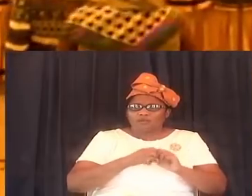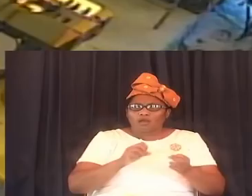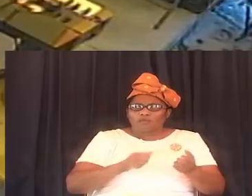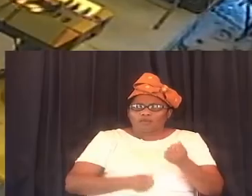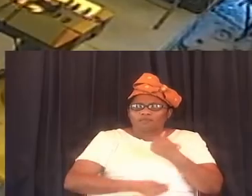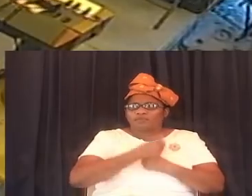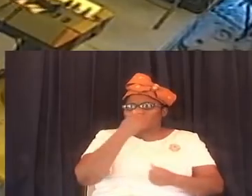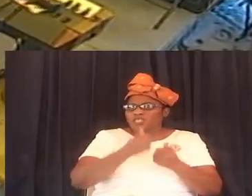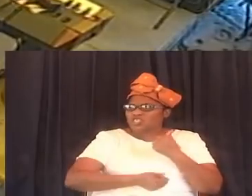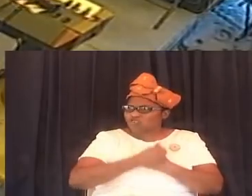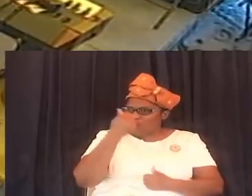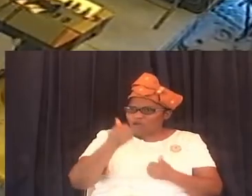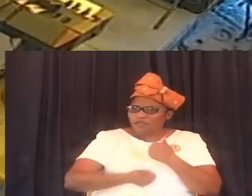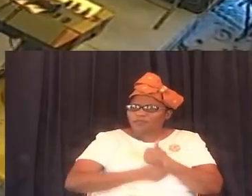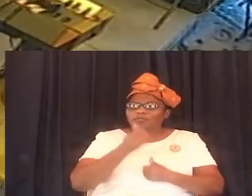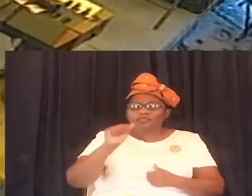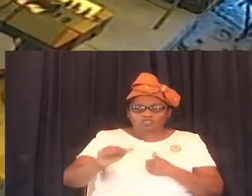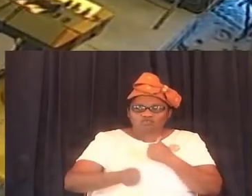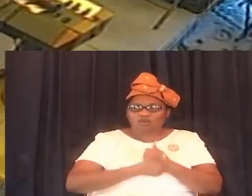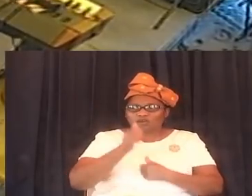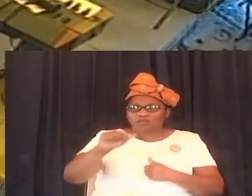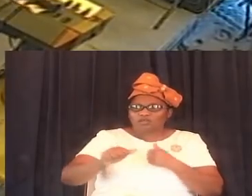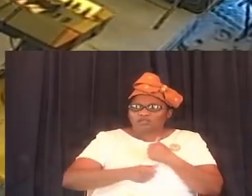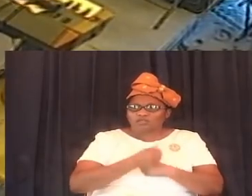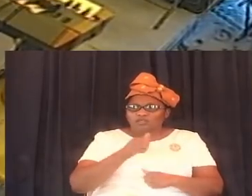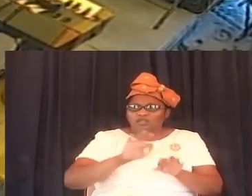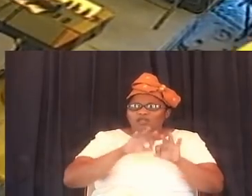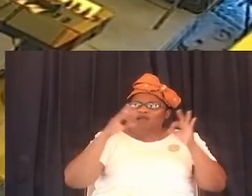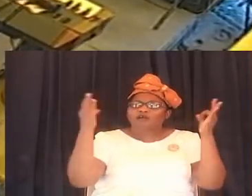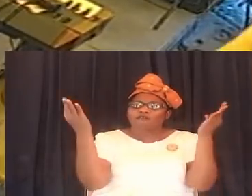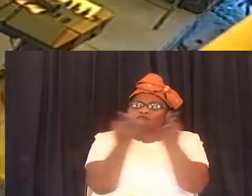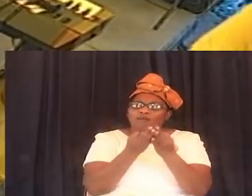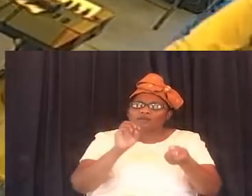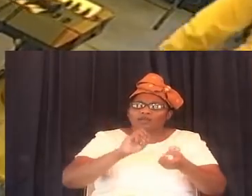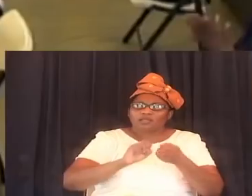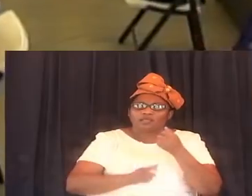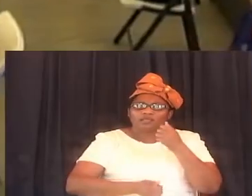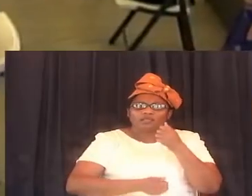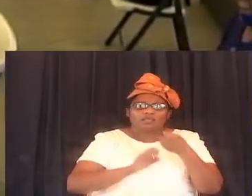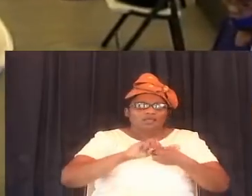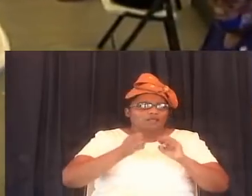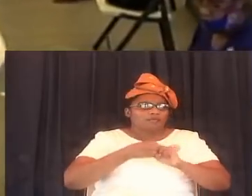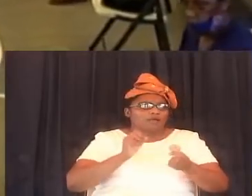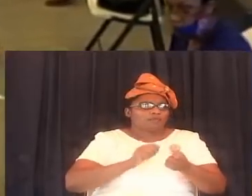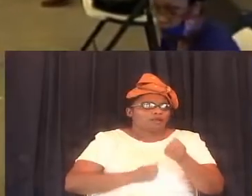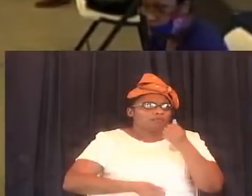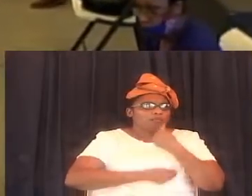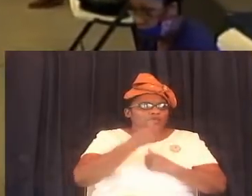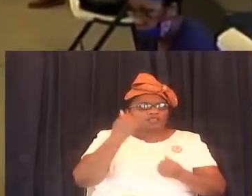down. Family issues, I pull it down in the name of Jesus.